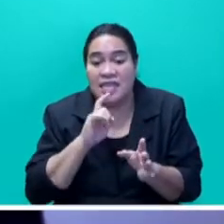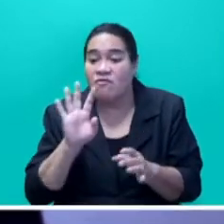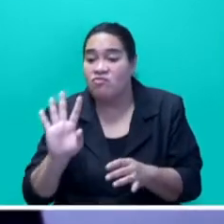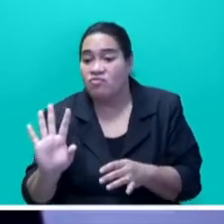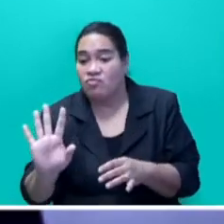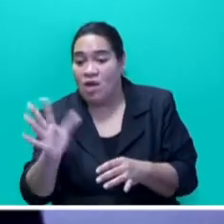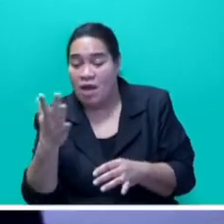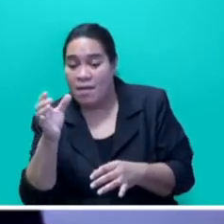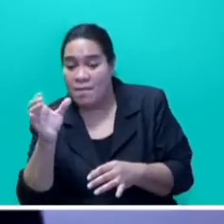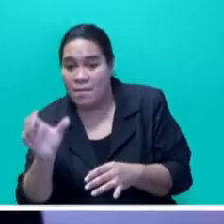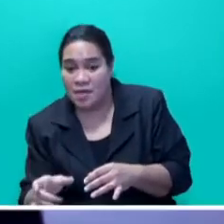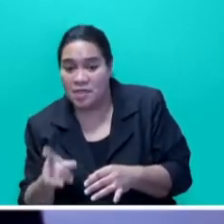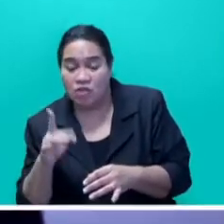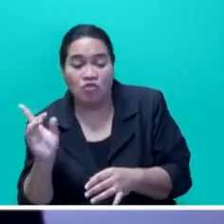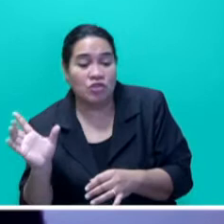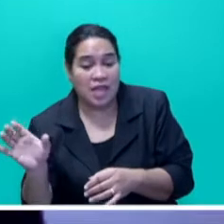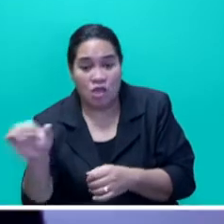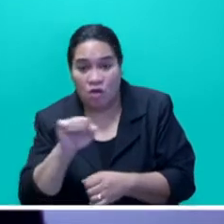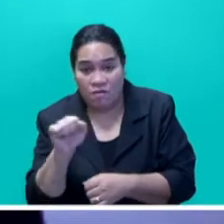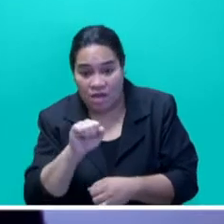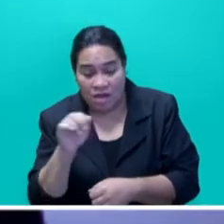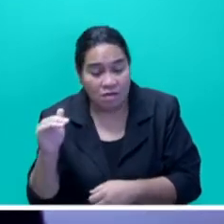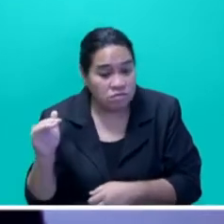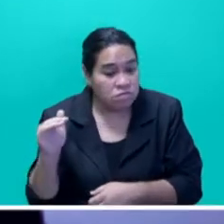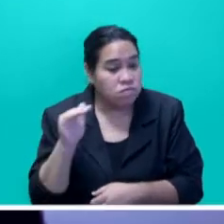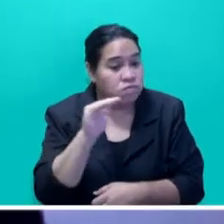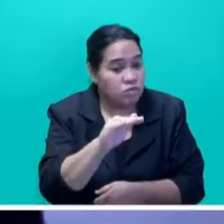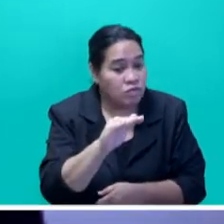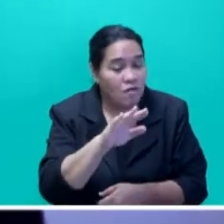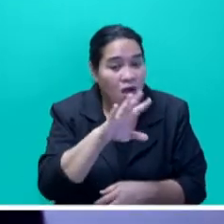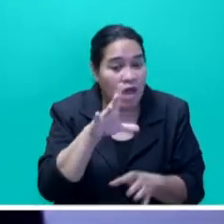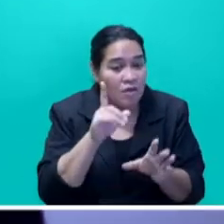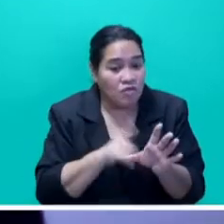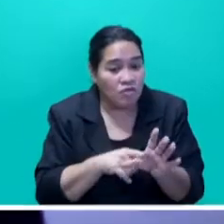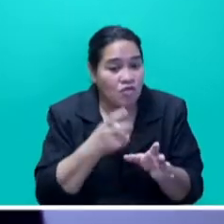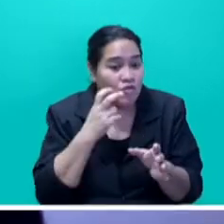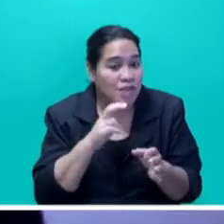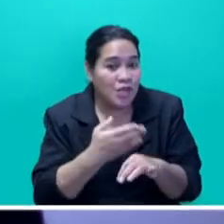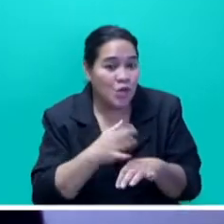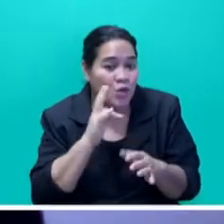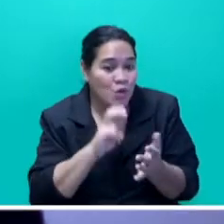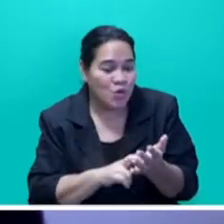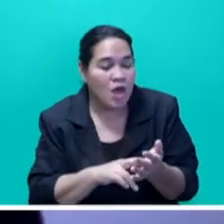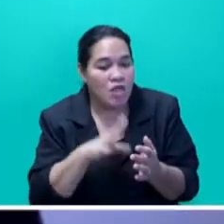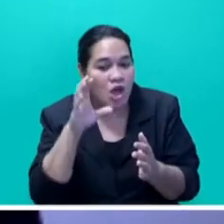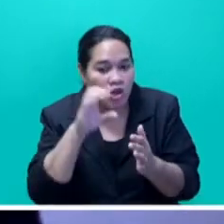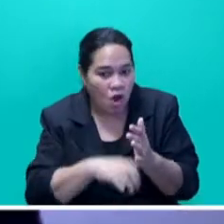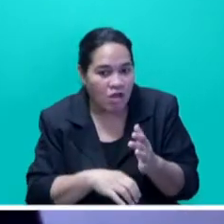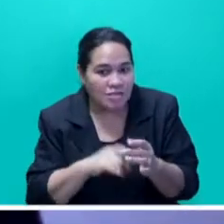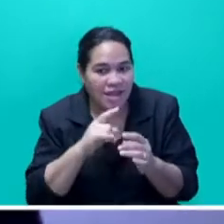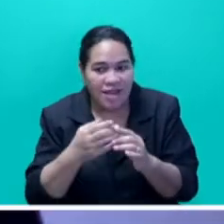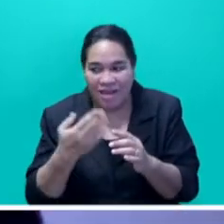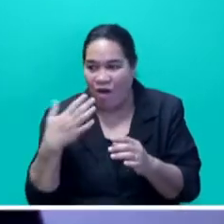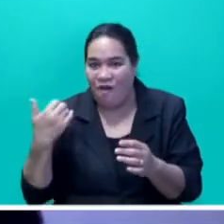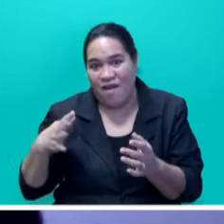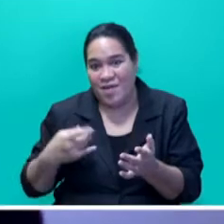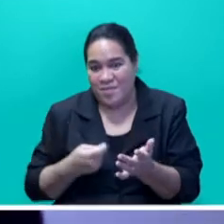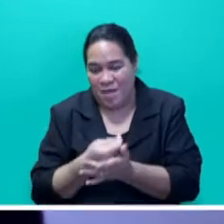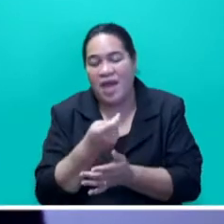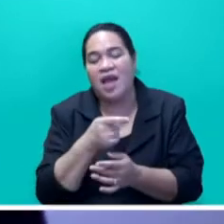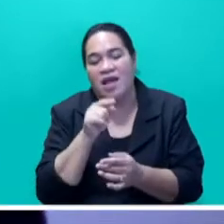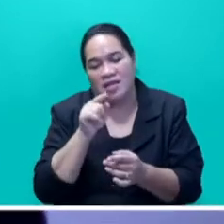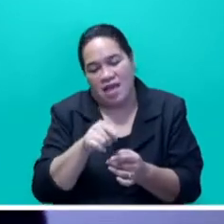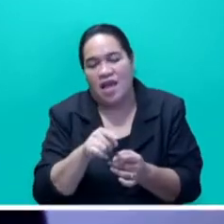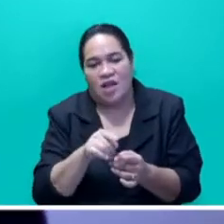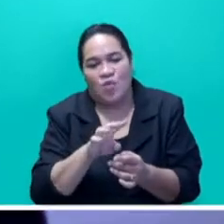takes his or her vehicle for annual renewal of registration, the cost will be credited and will be utilized to offset total